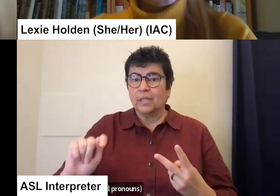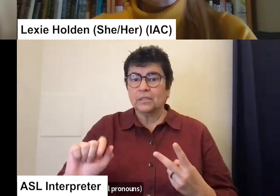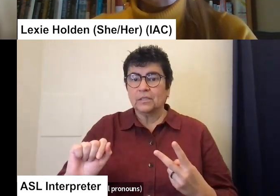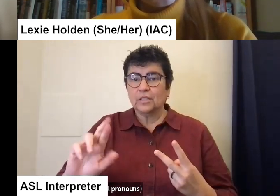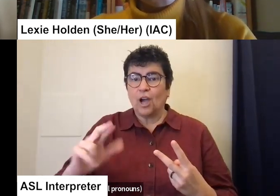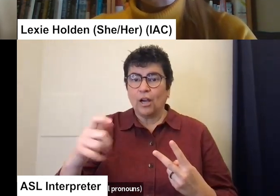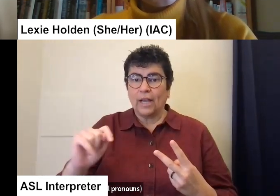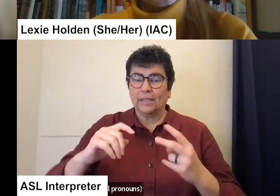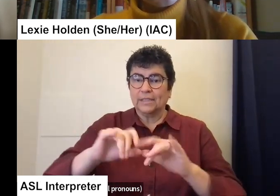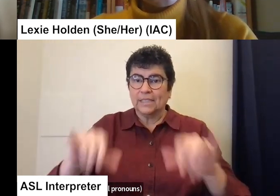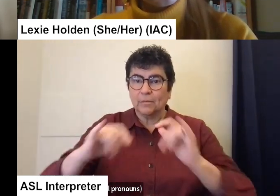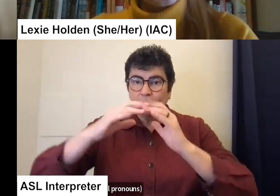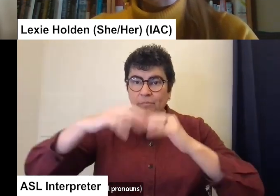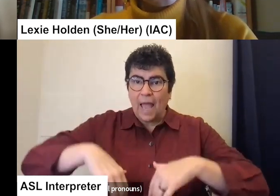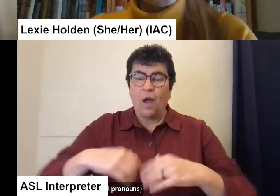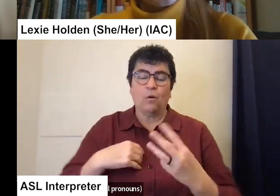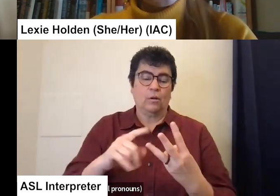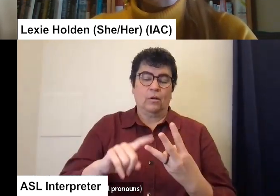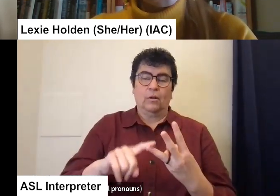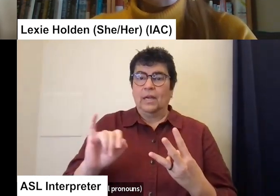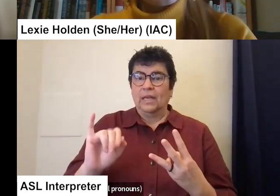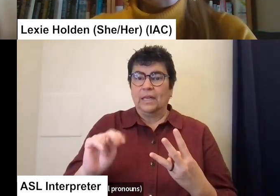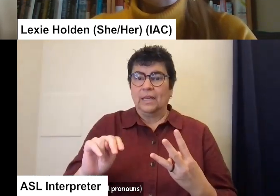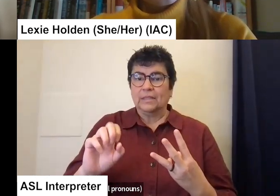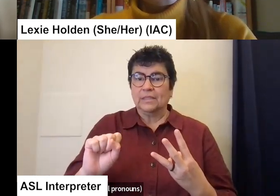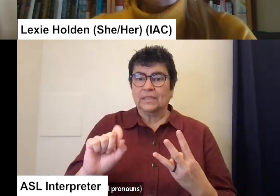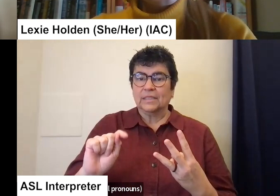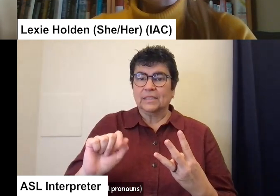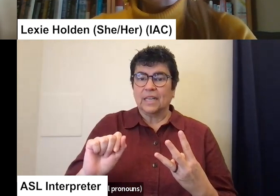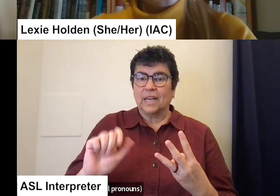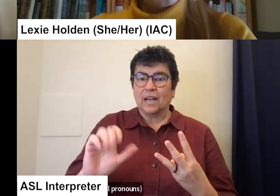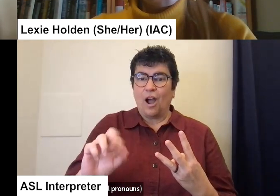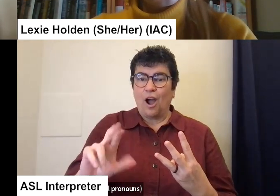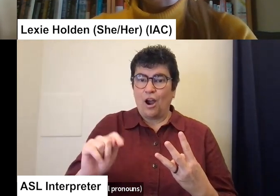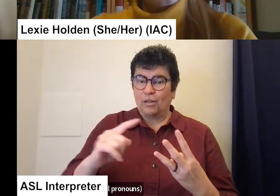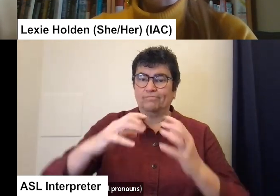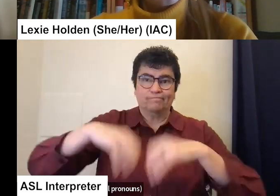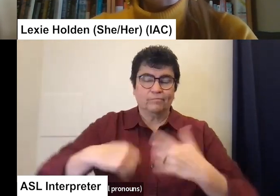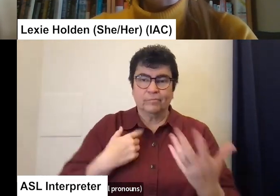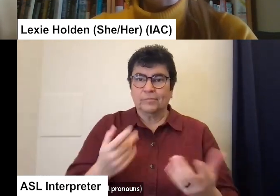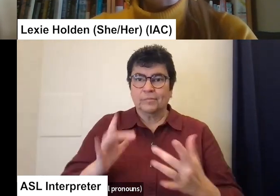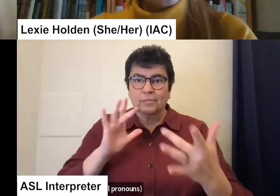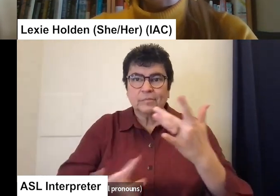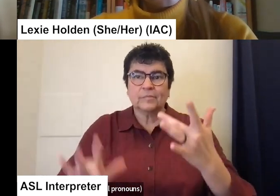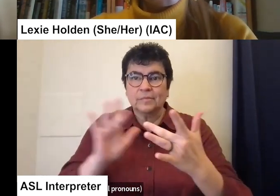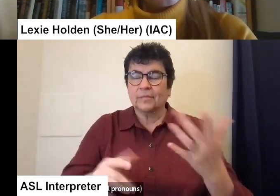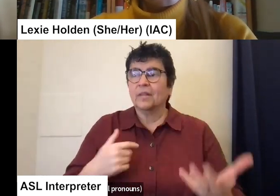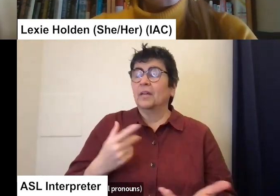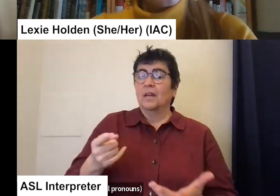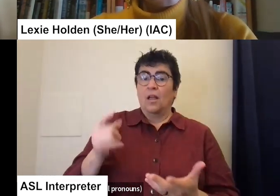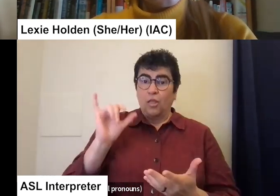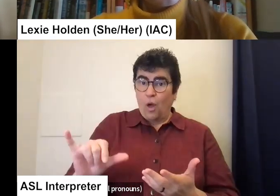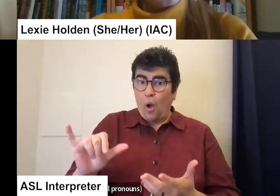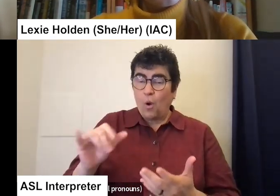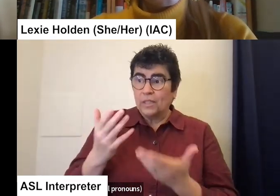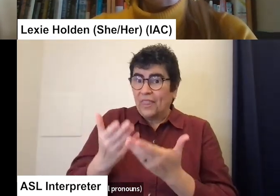down, Instacart was down. And so the very few applications that did deliver to